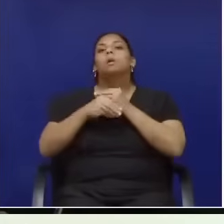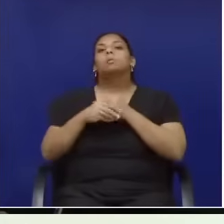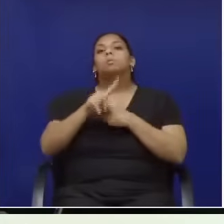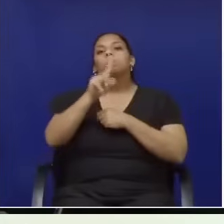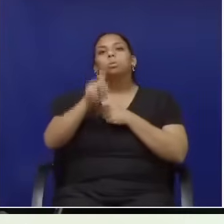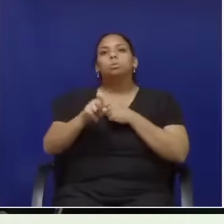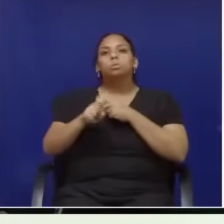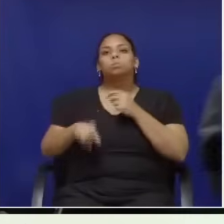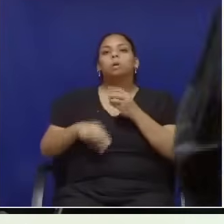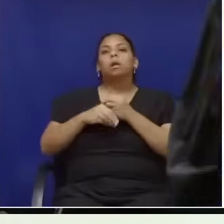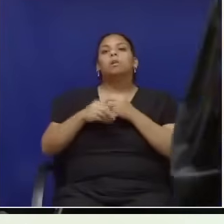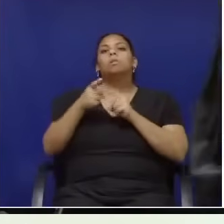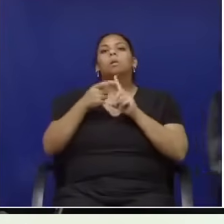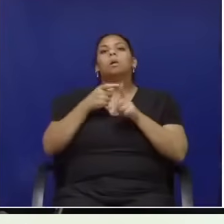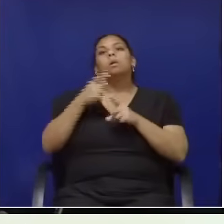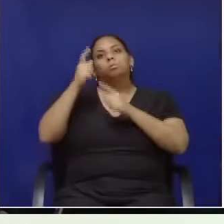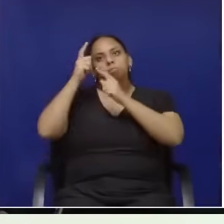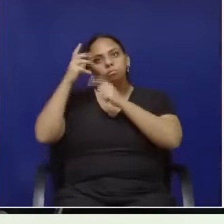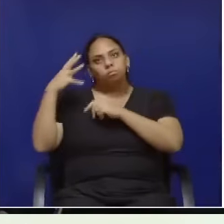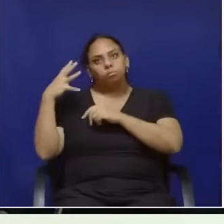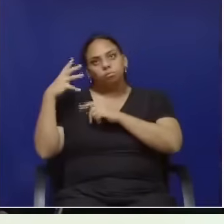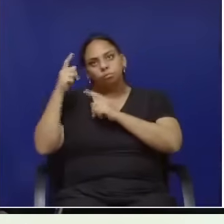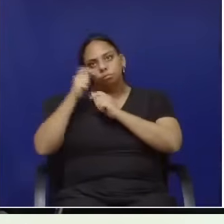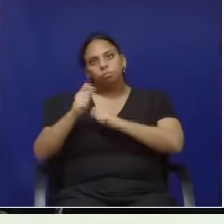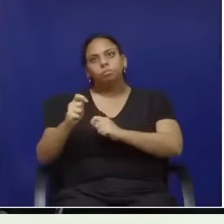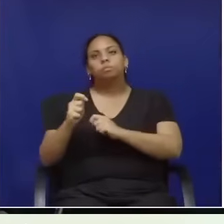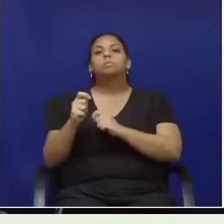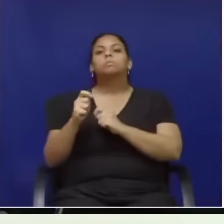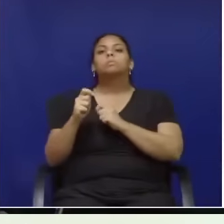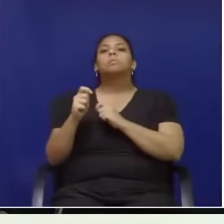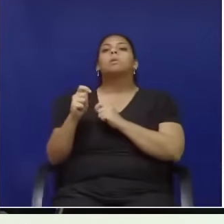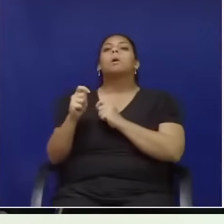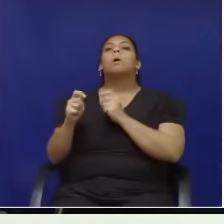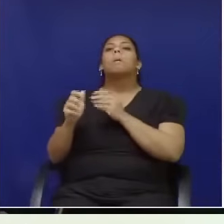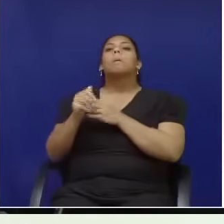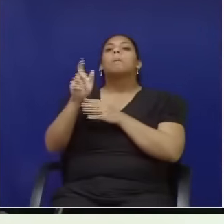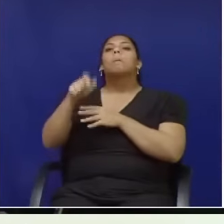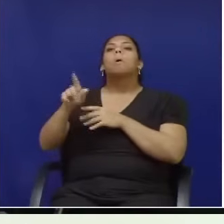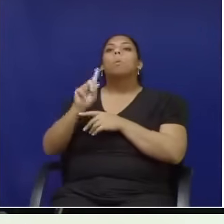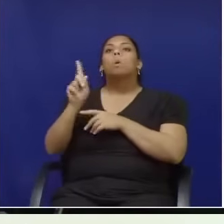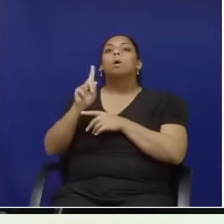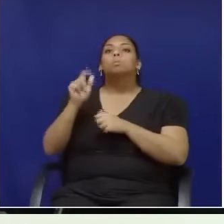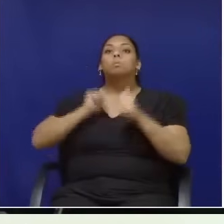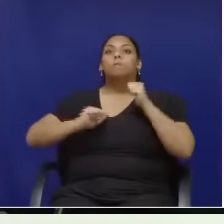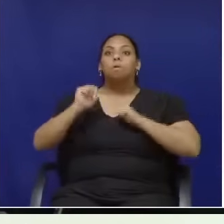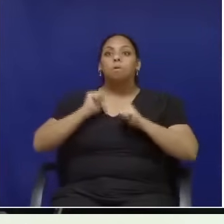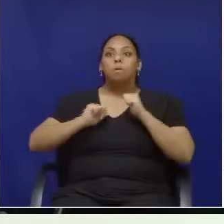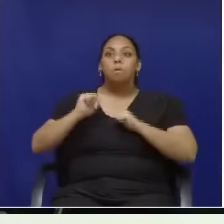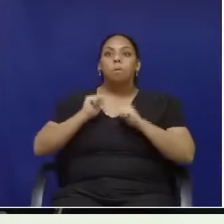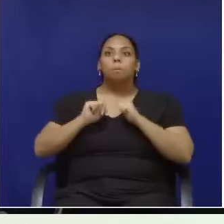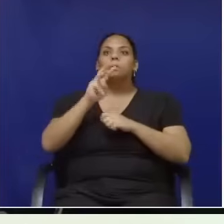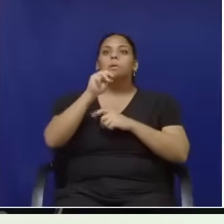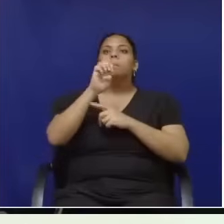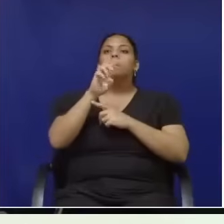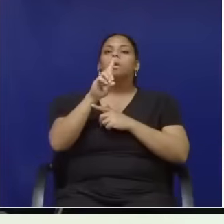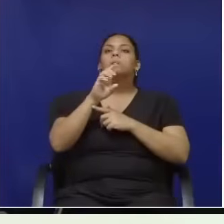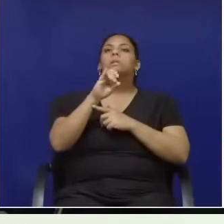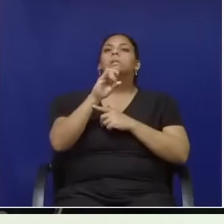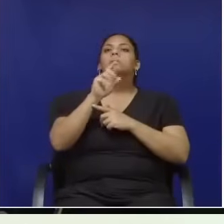Minister, what objective indicators, performance metrics, or